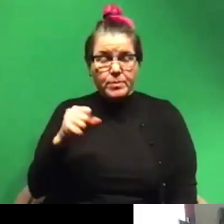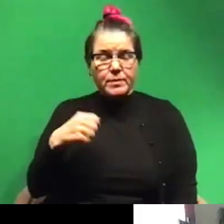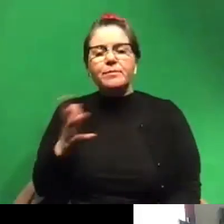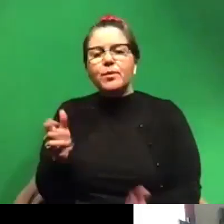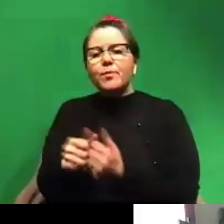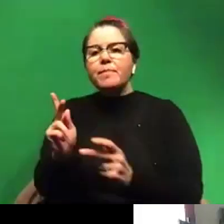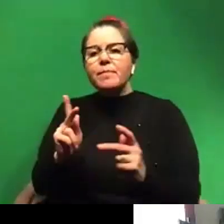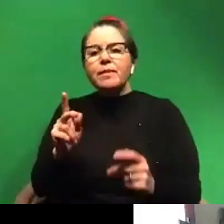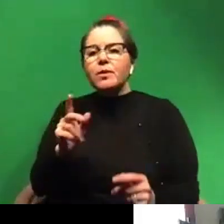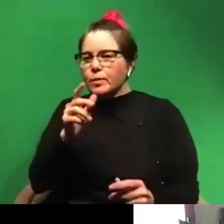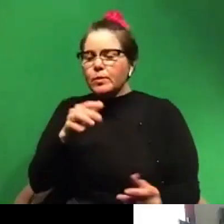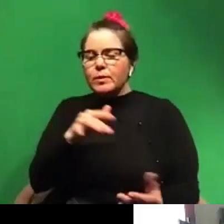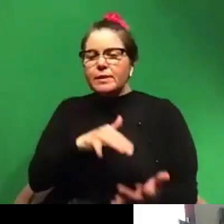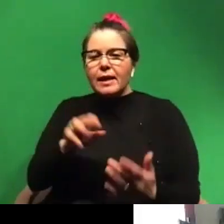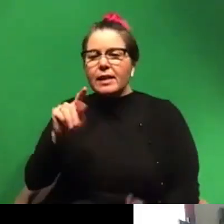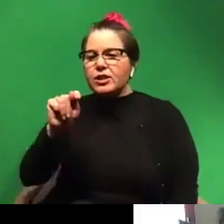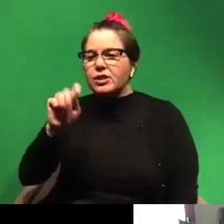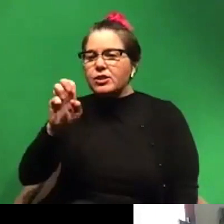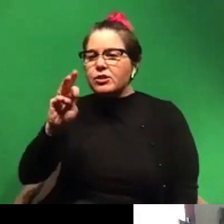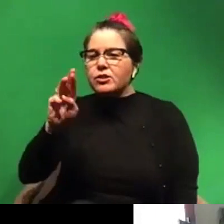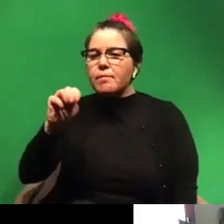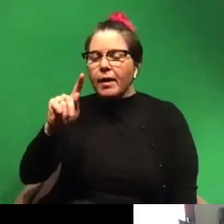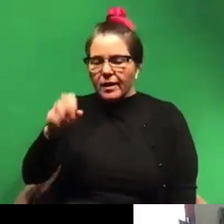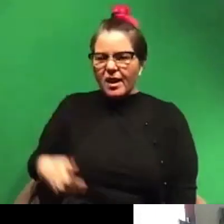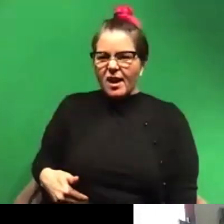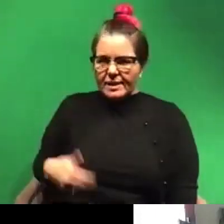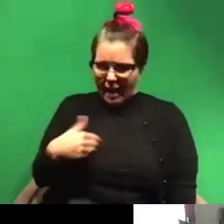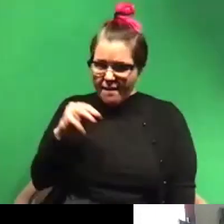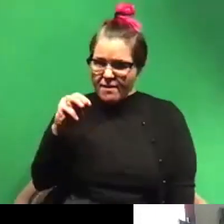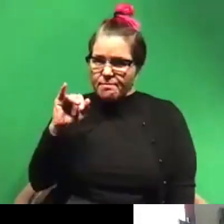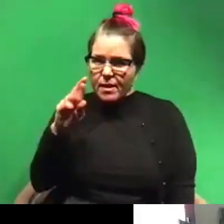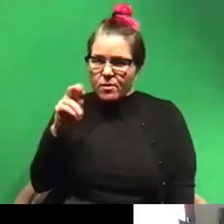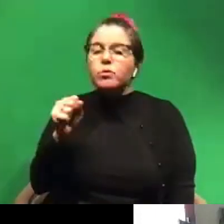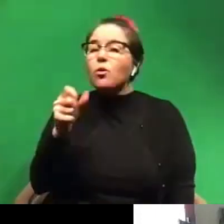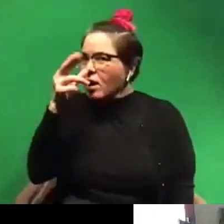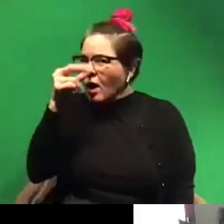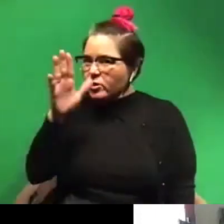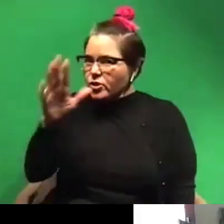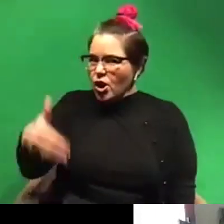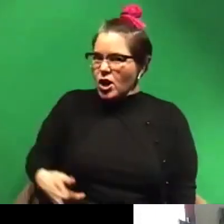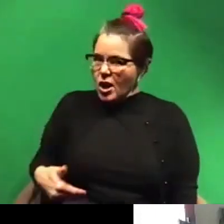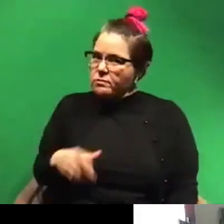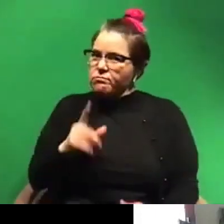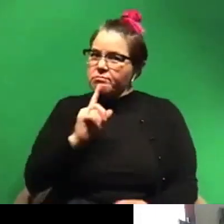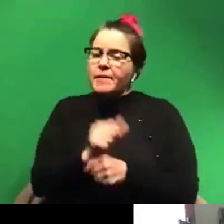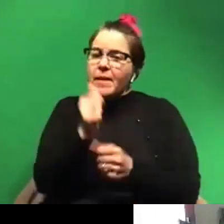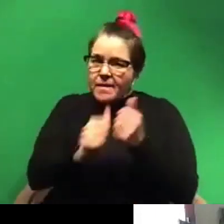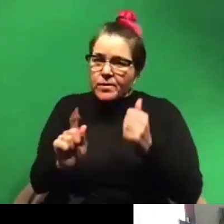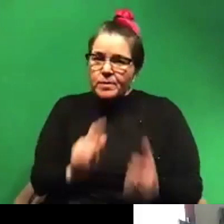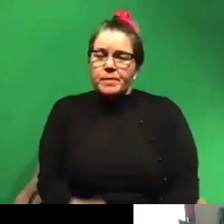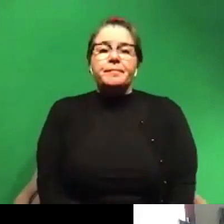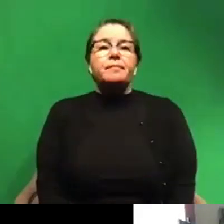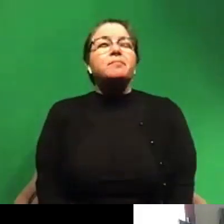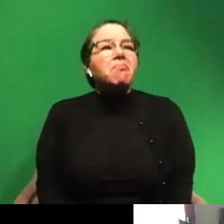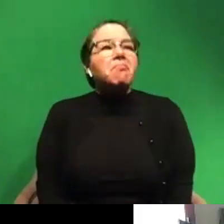in termite guts or in cockroach guts. Yeah, you know, they're everywhere. Really cool. Do